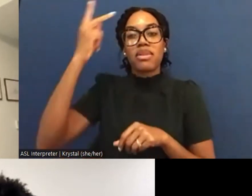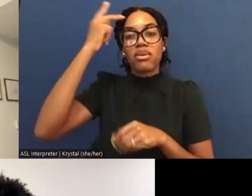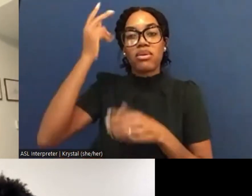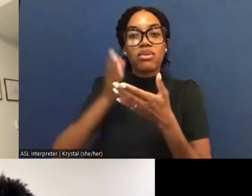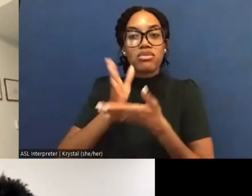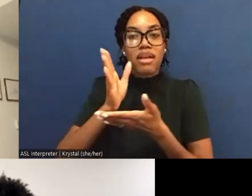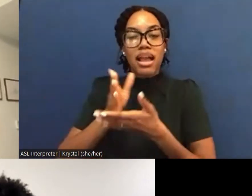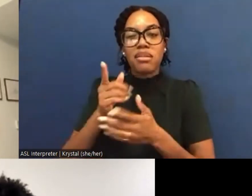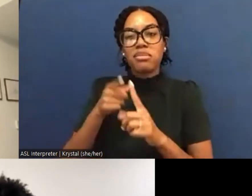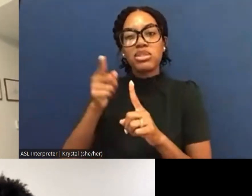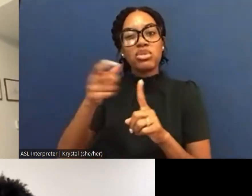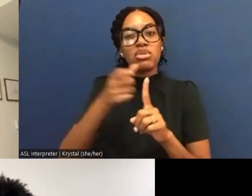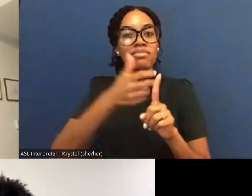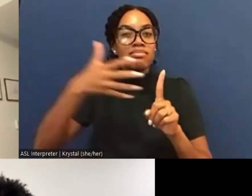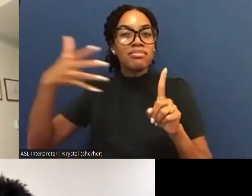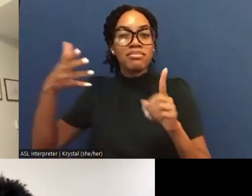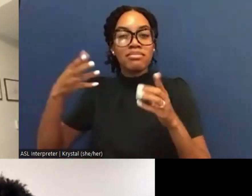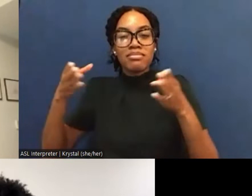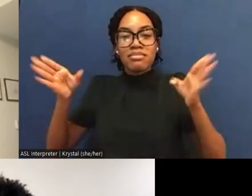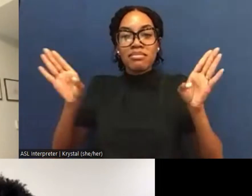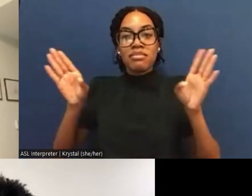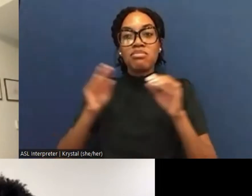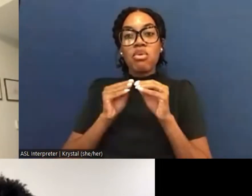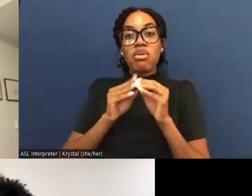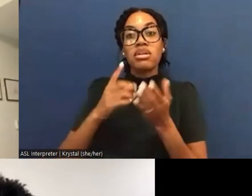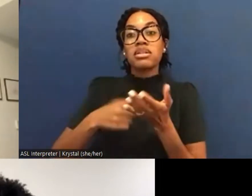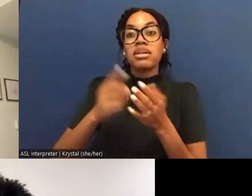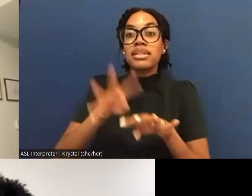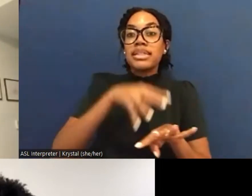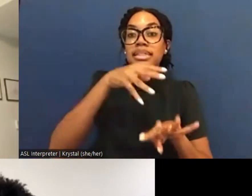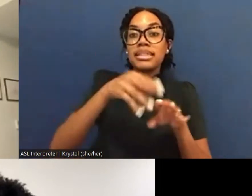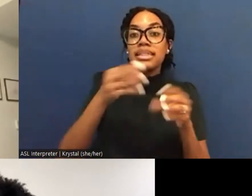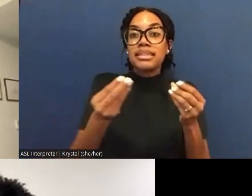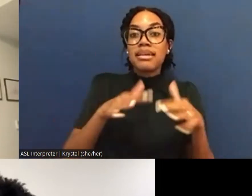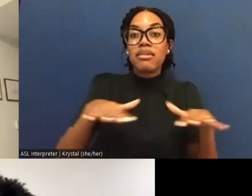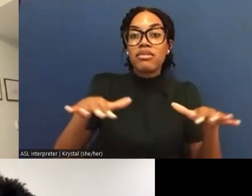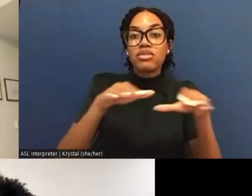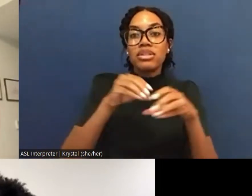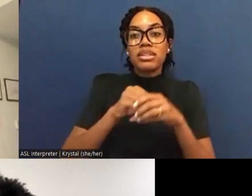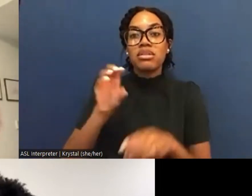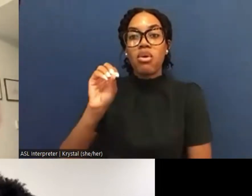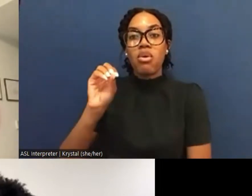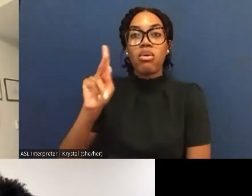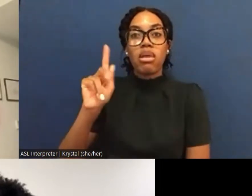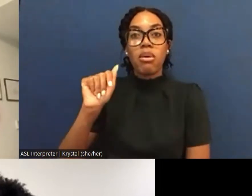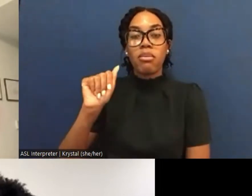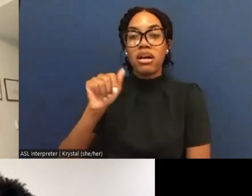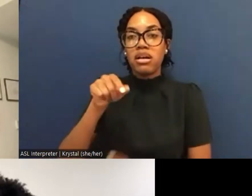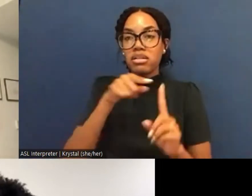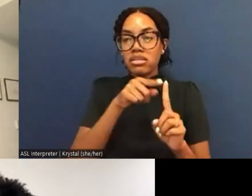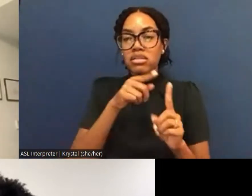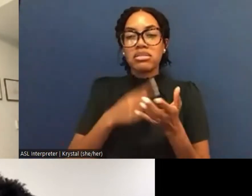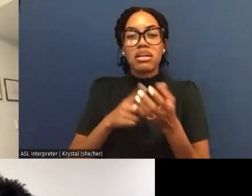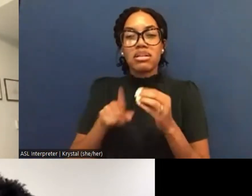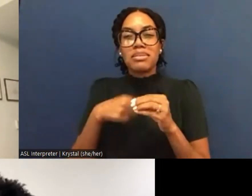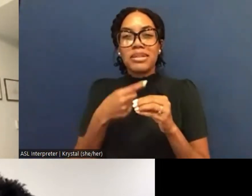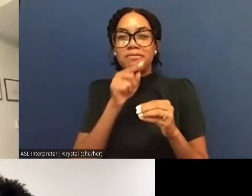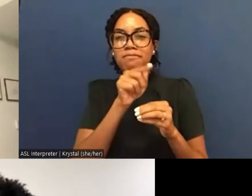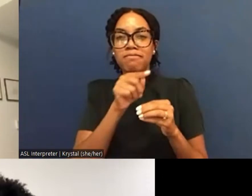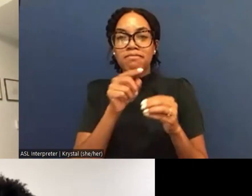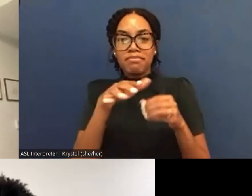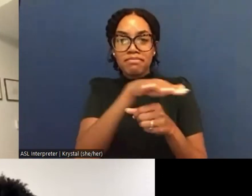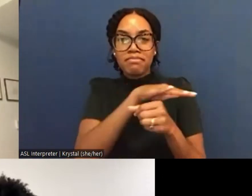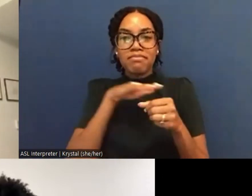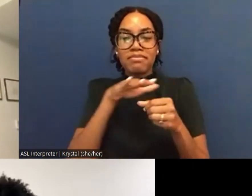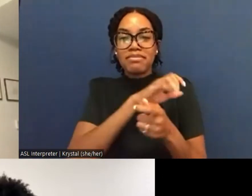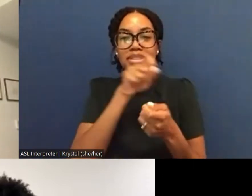in present-day Oklahoma, and as you say in your book, as a space where a different sort of Reconstruction project occurred